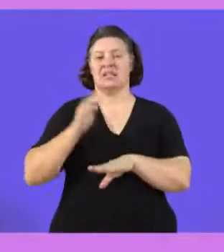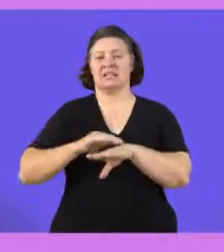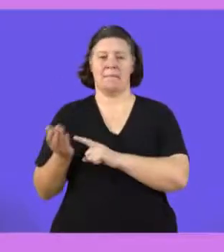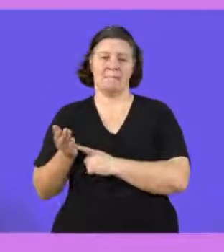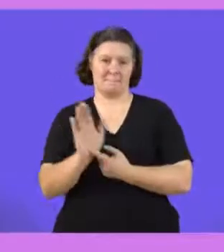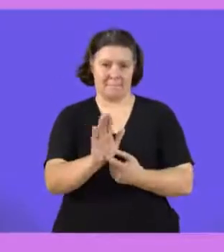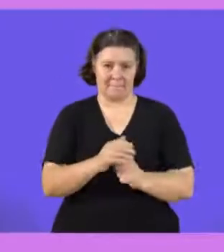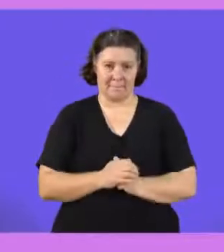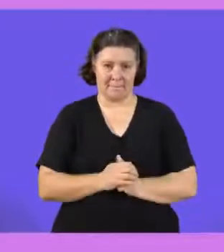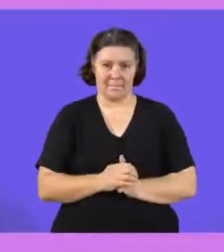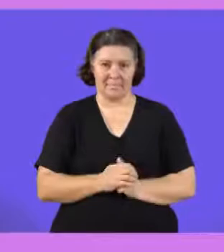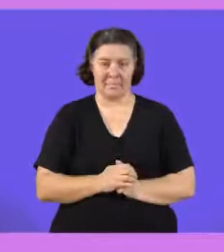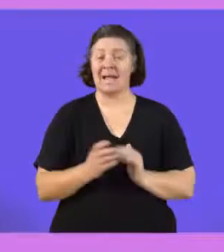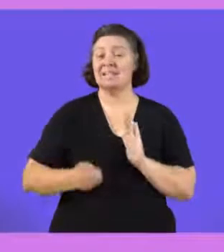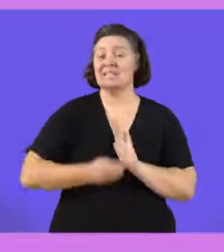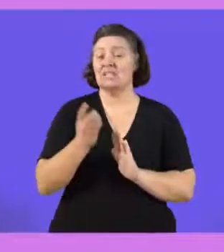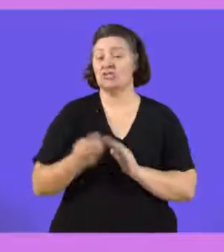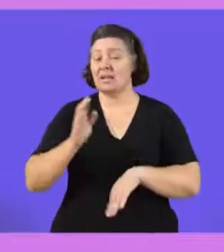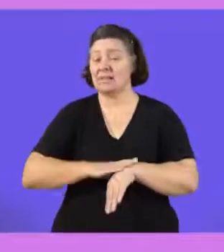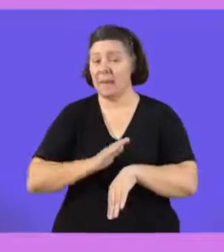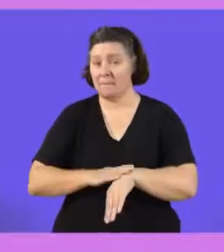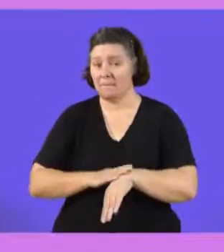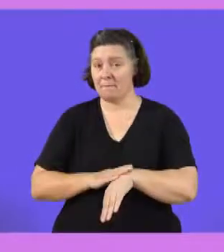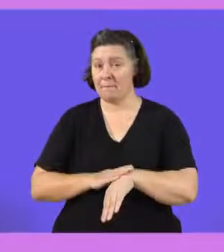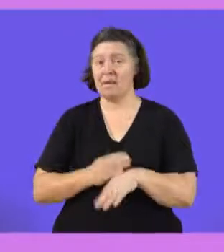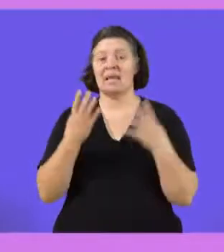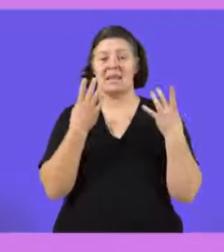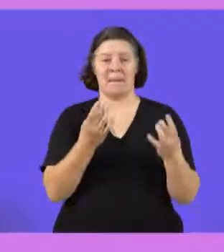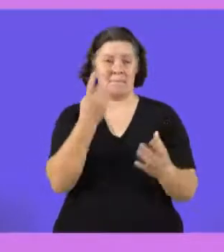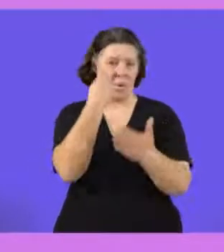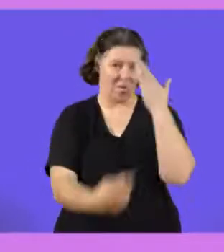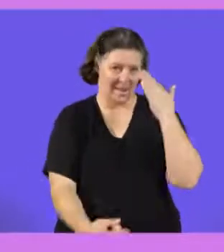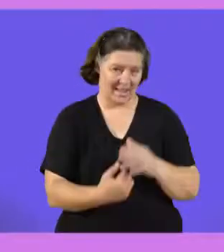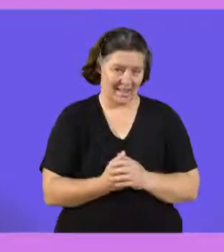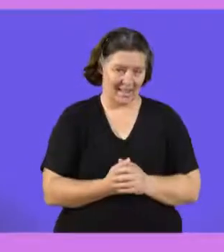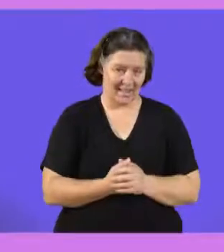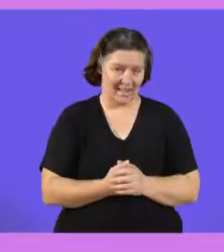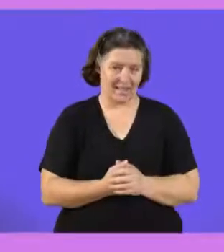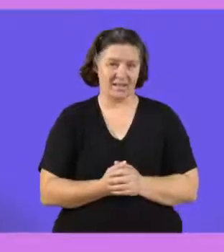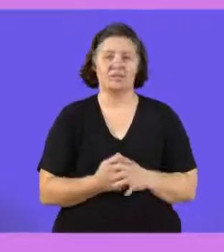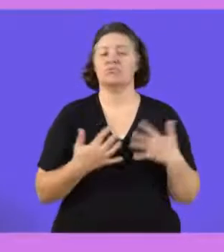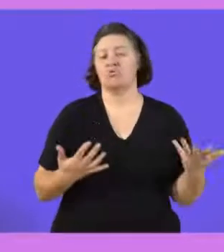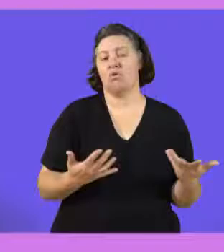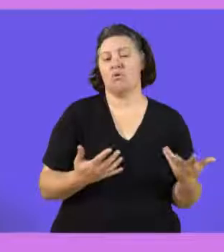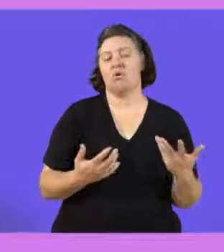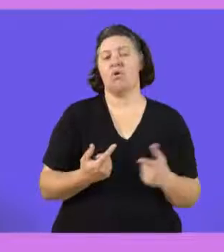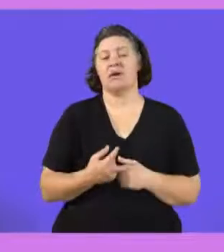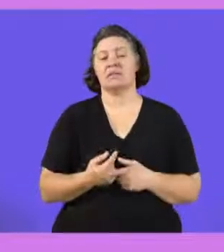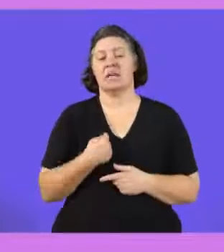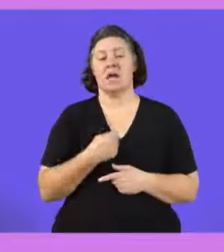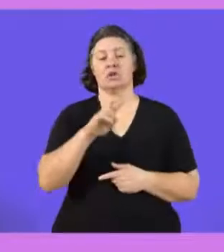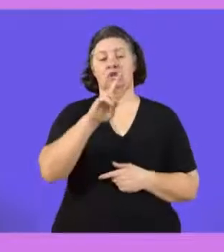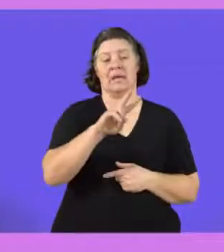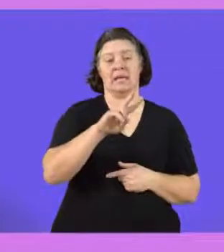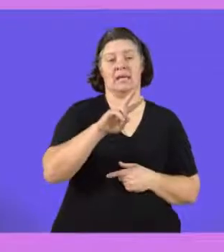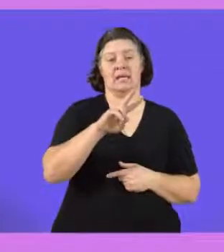digital time display. All right, so digital time is time in numbers only. So please keep that in mind. So for example,